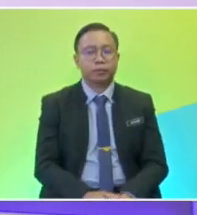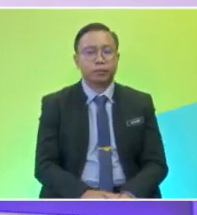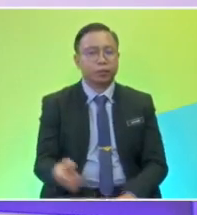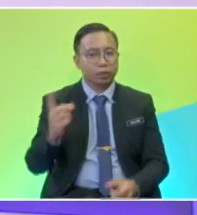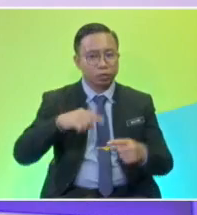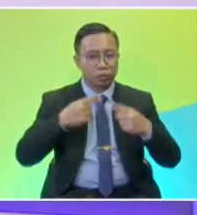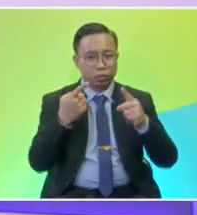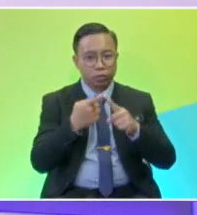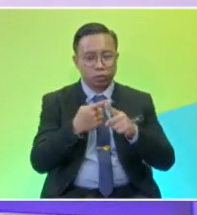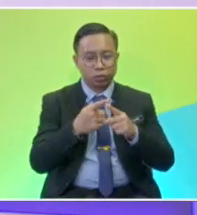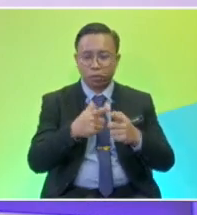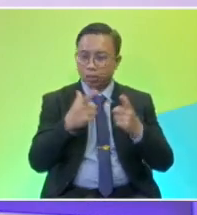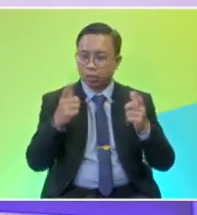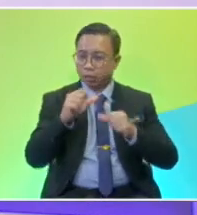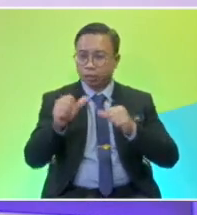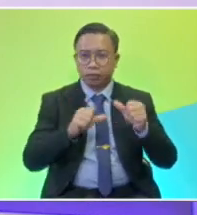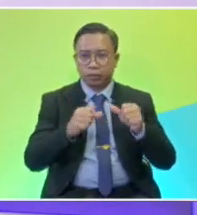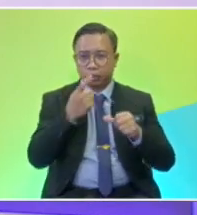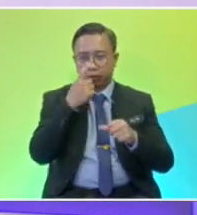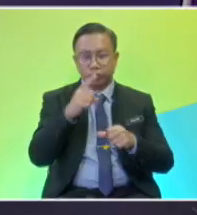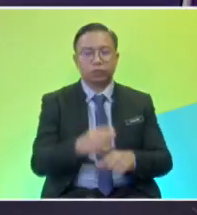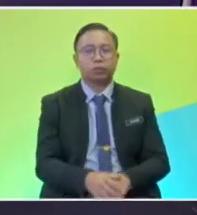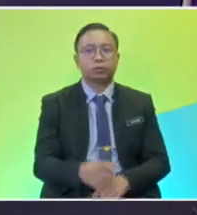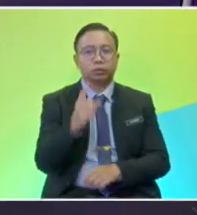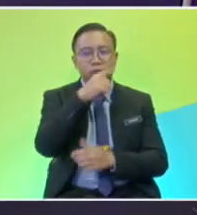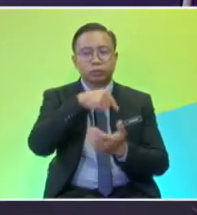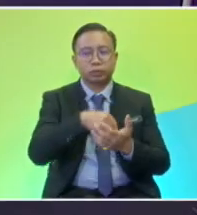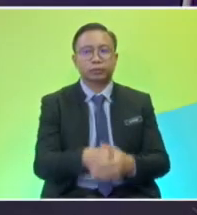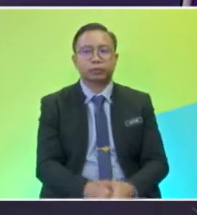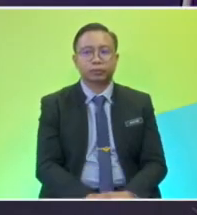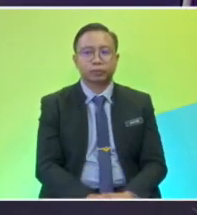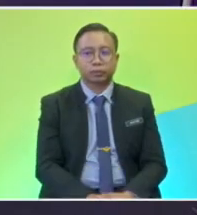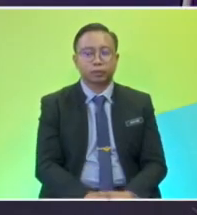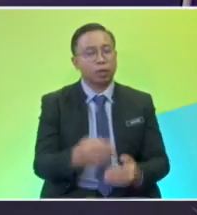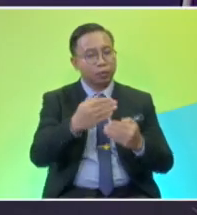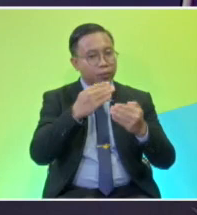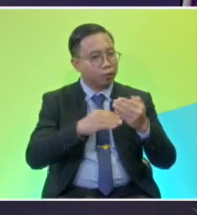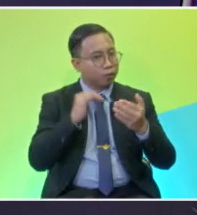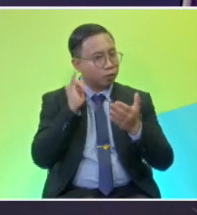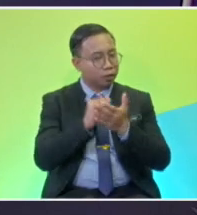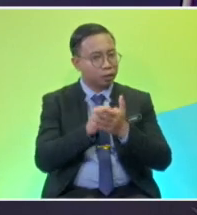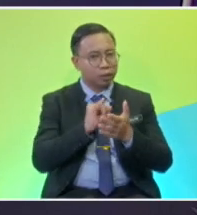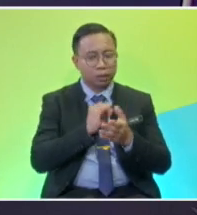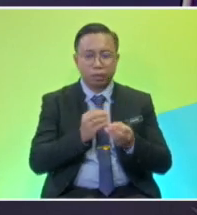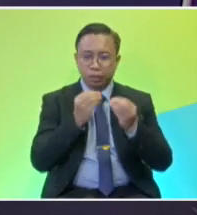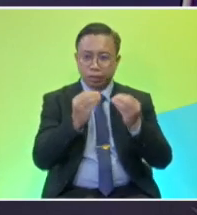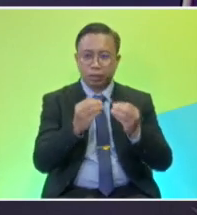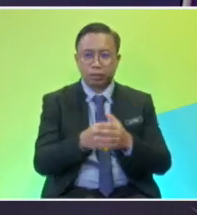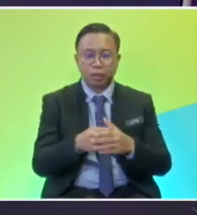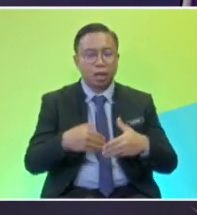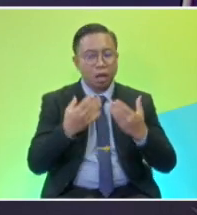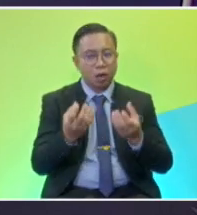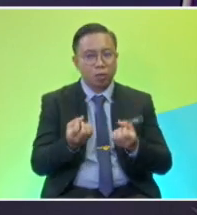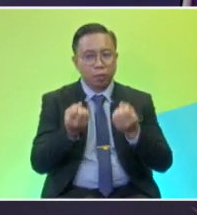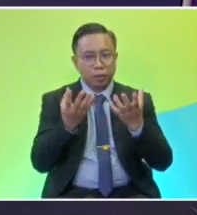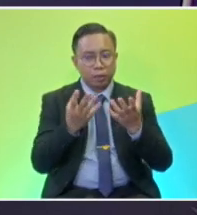to another activity for today. Okay, so we have another activity as well. Yes. Right. So before that, I want to give you for that how many... Just